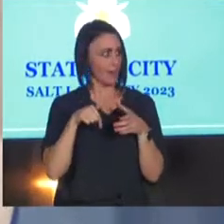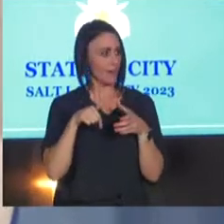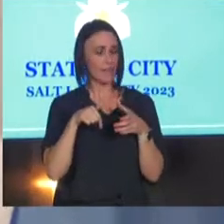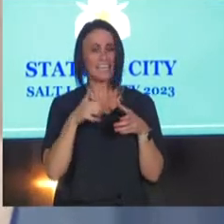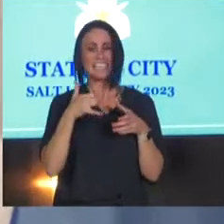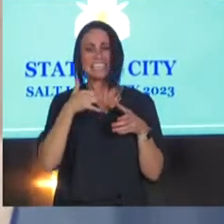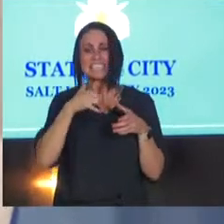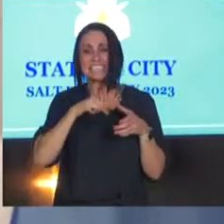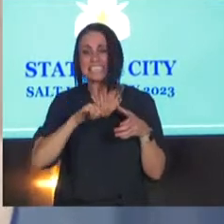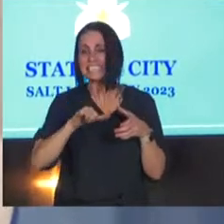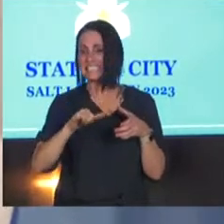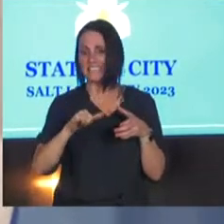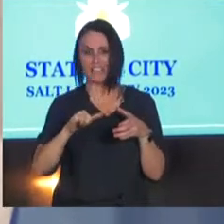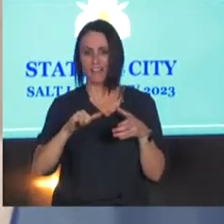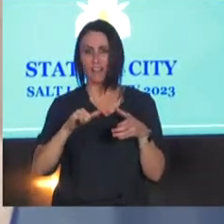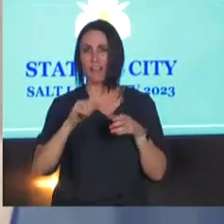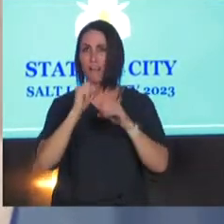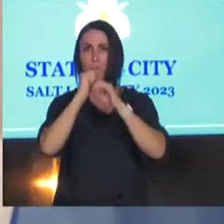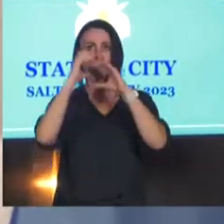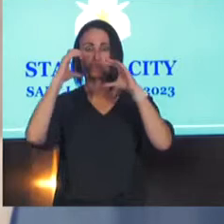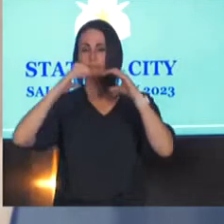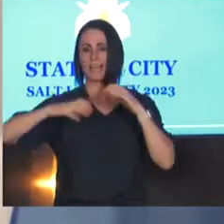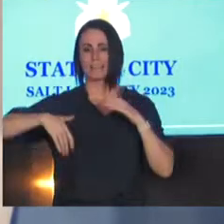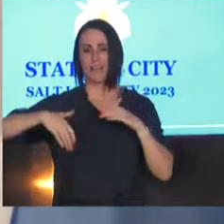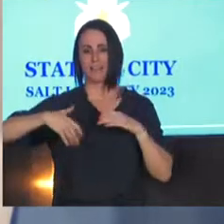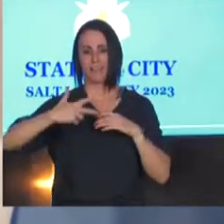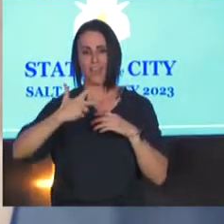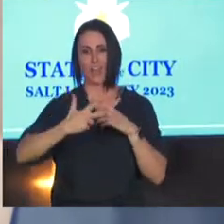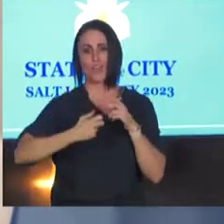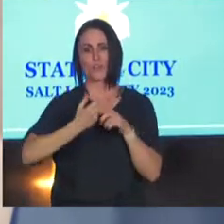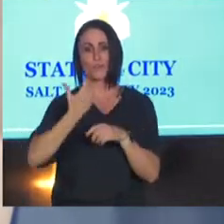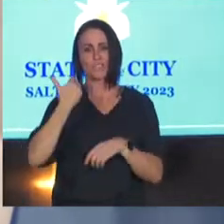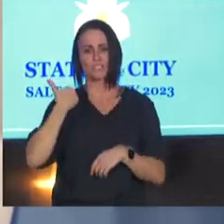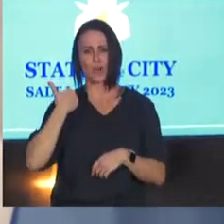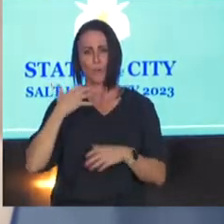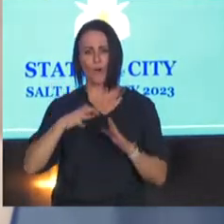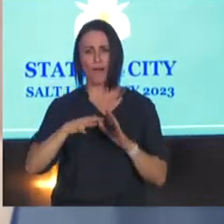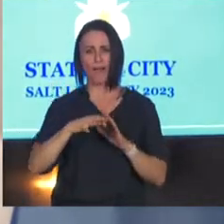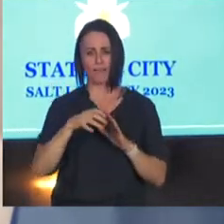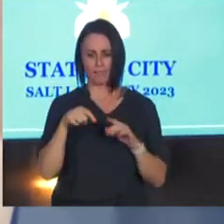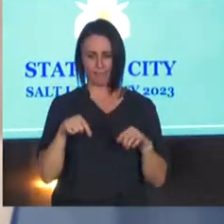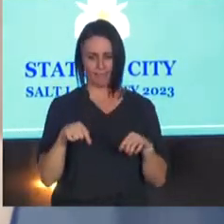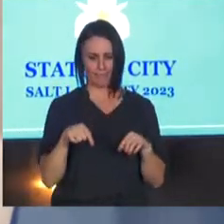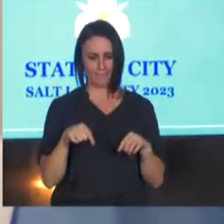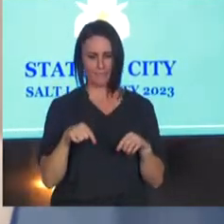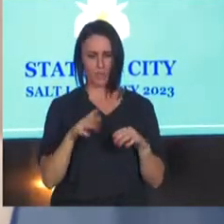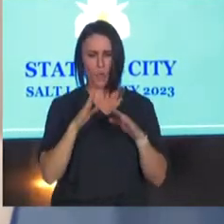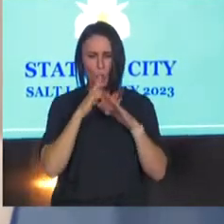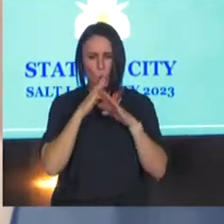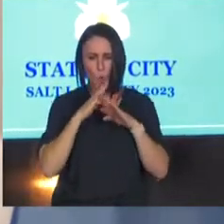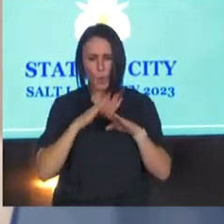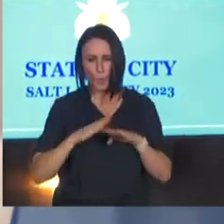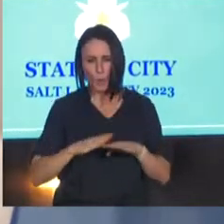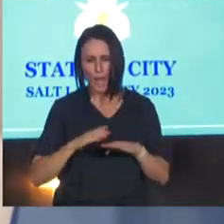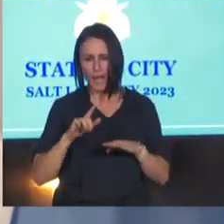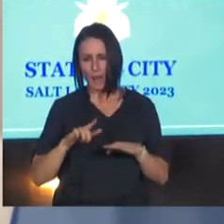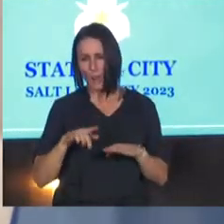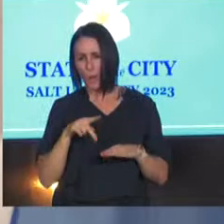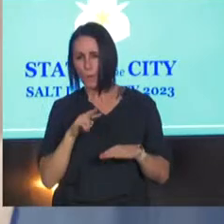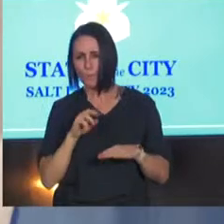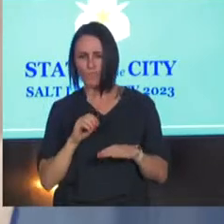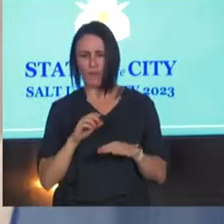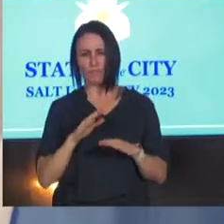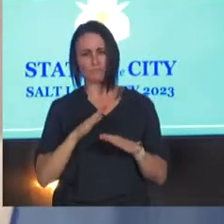was still waiting to be imagined. 3 years ago, you would have found yourself here in a much quieter and lower profile part